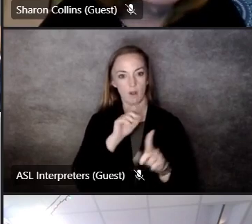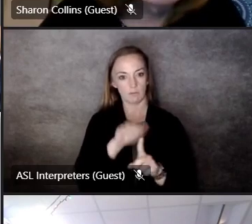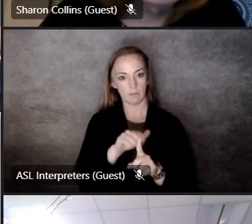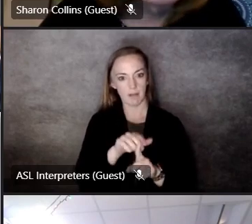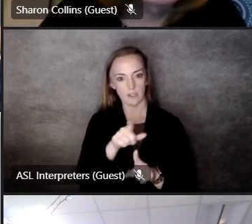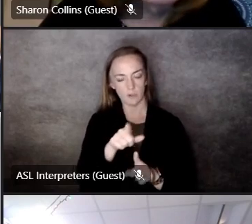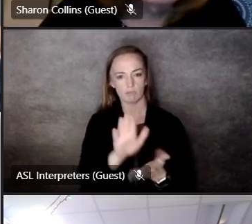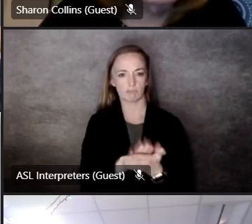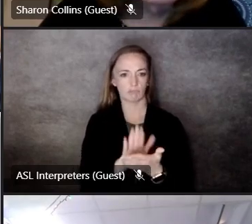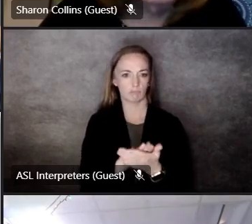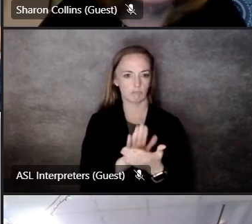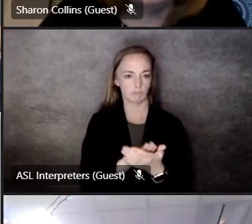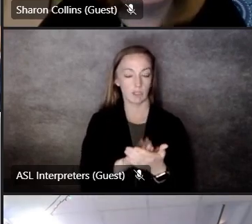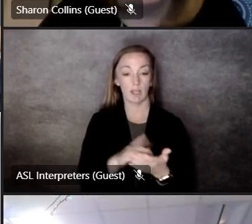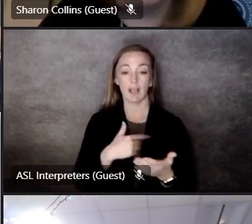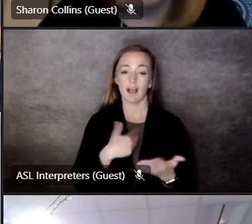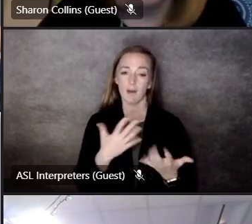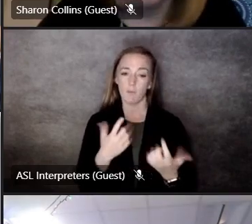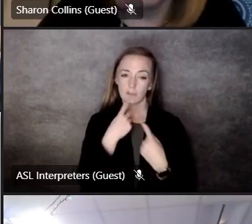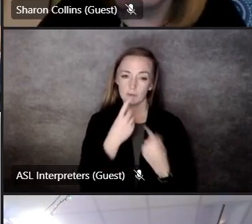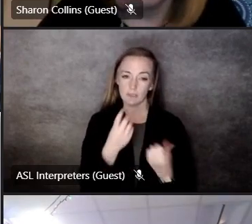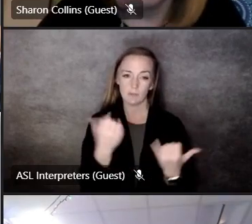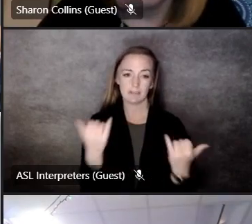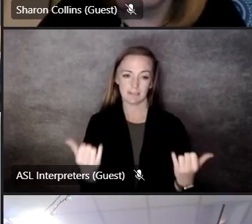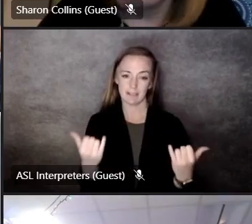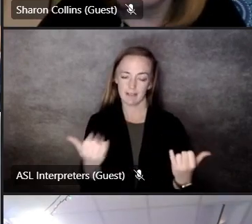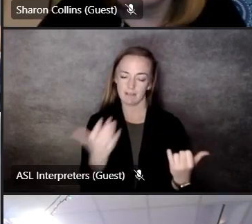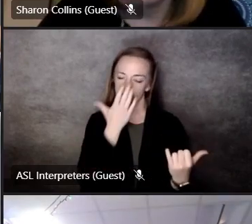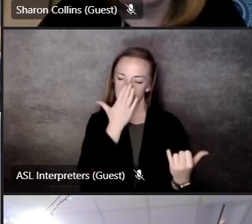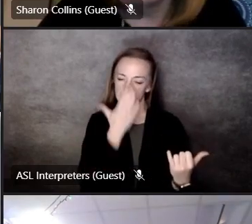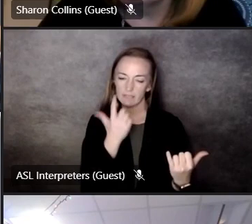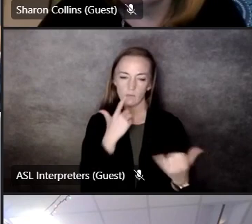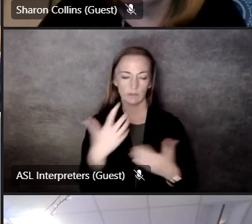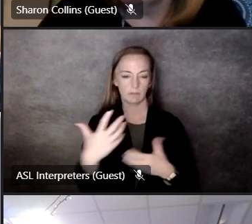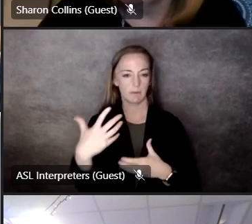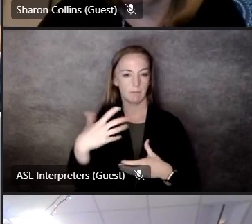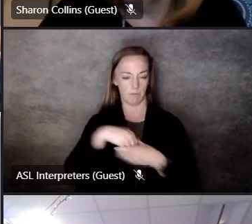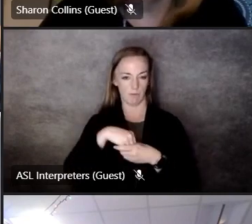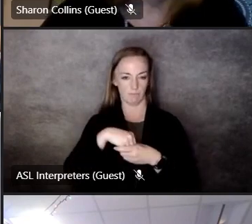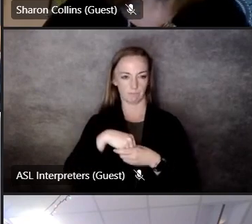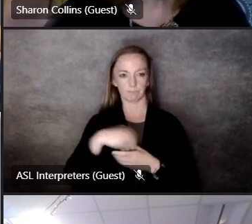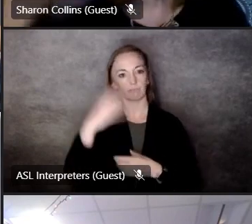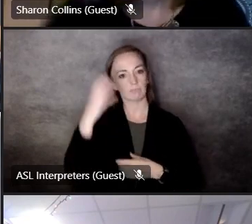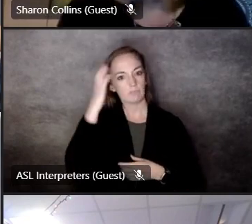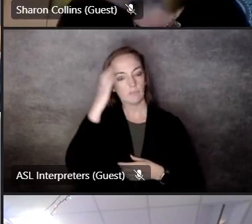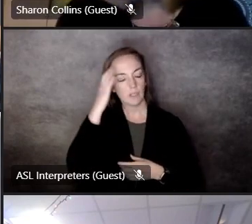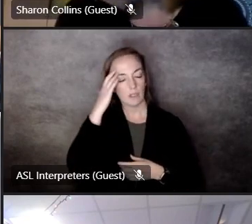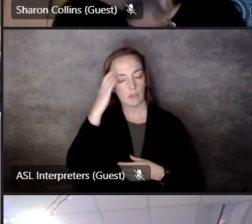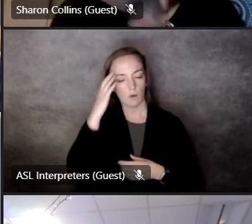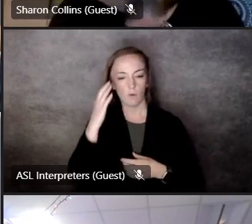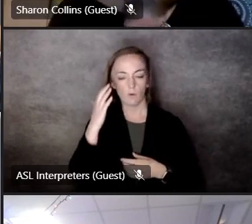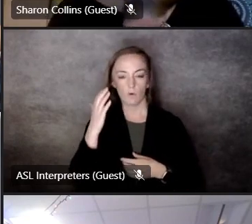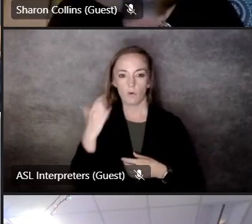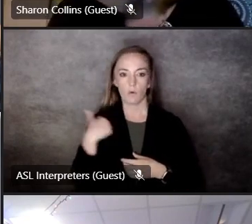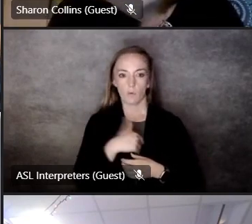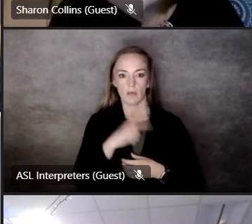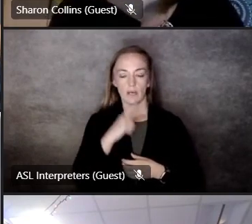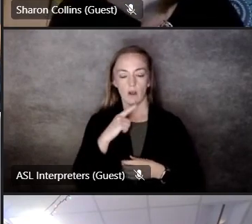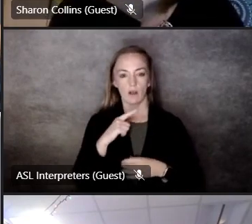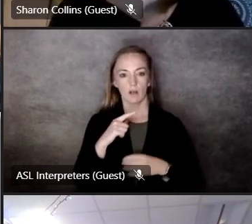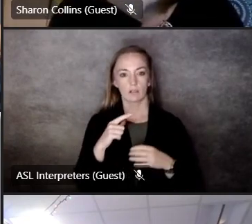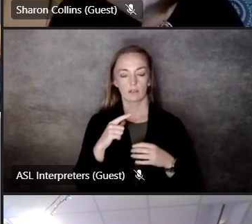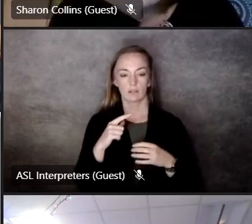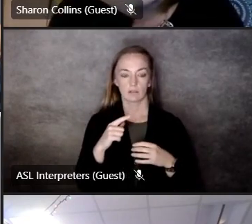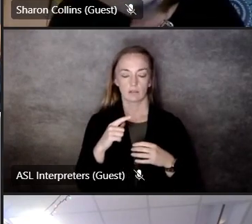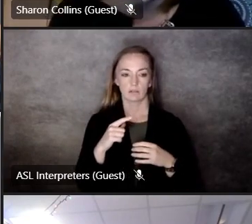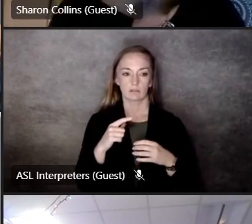that to you all today and just thank you for being a part of, I know we're disseminating more, talking to, but